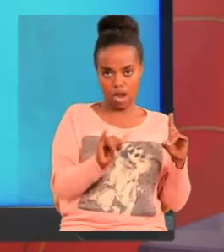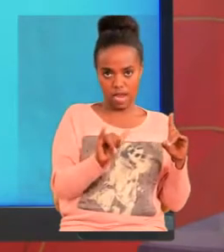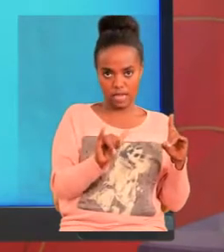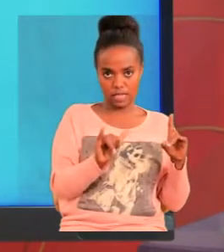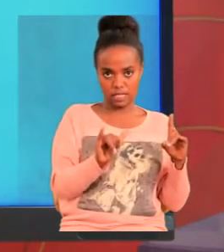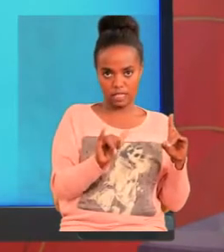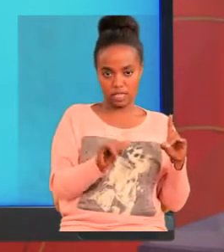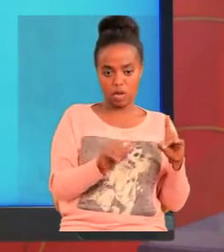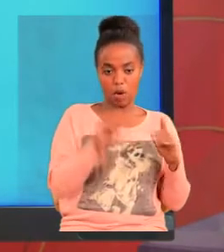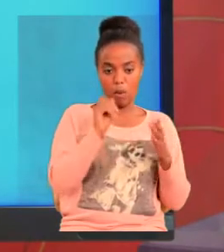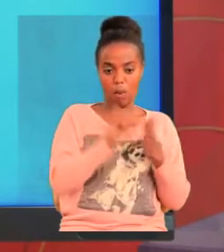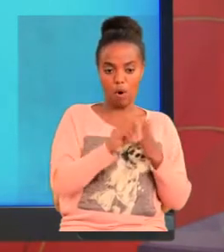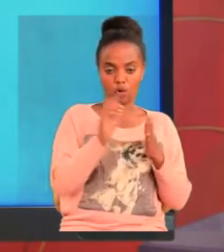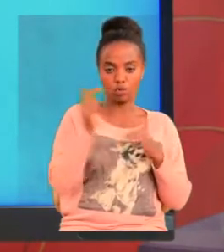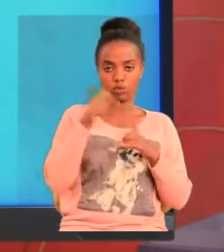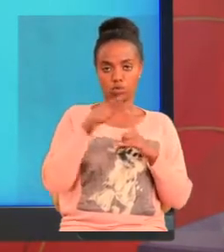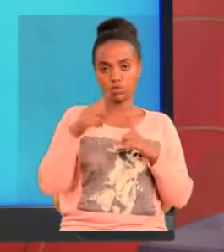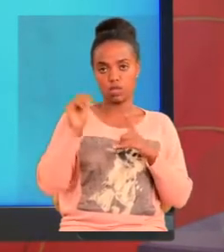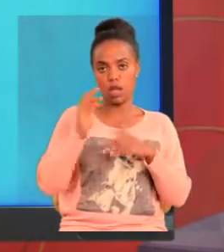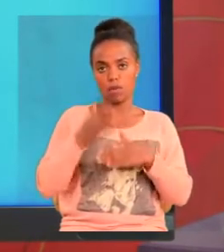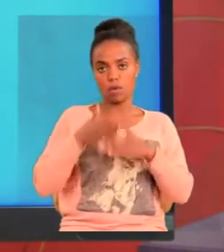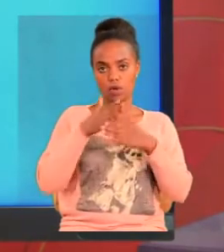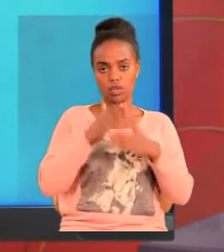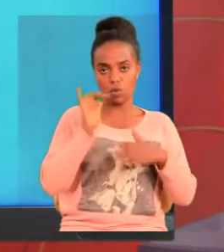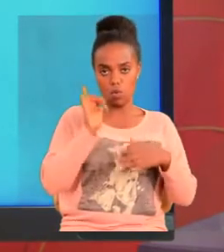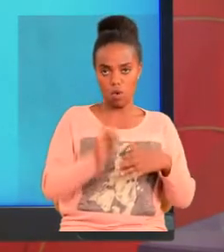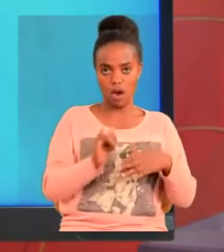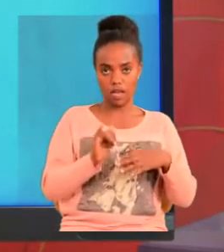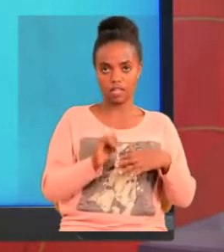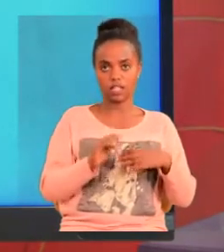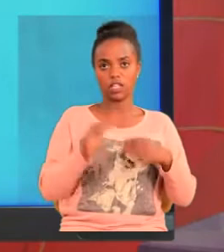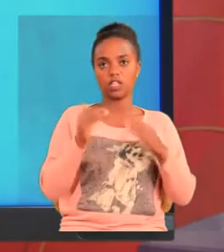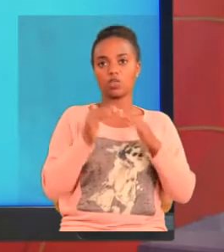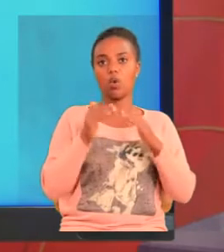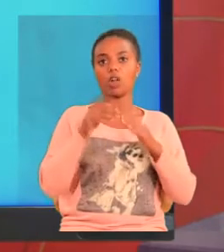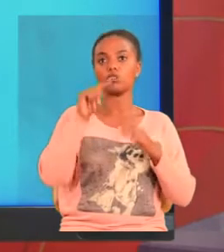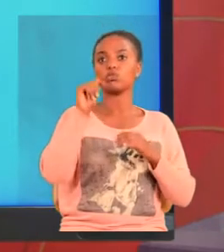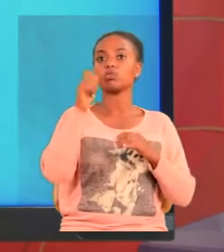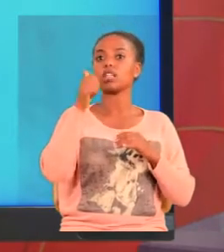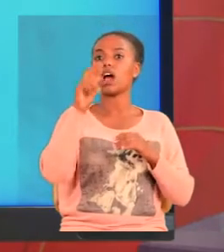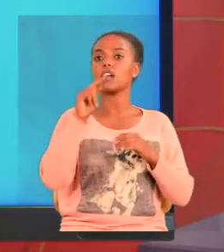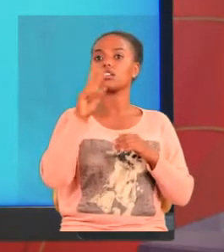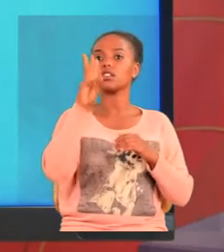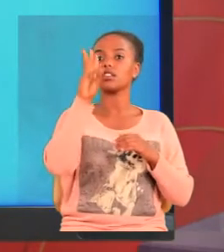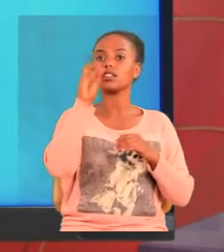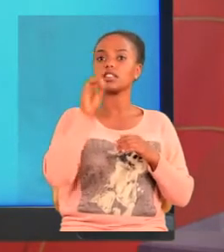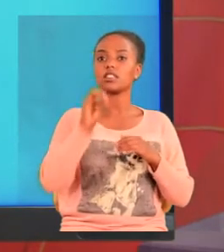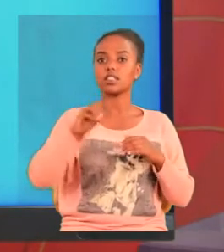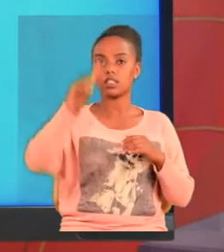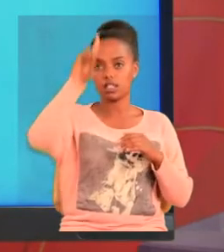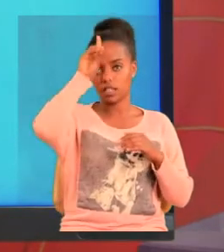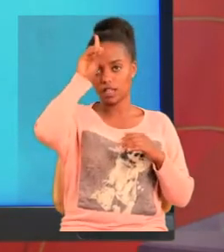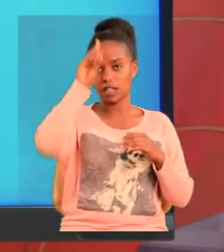to the building to be y. So tan 60 degree